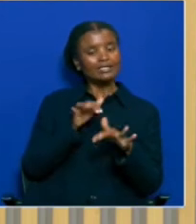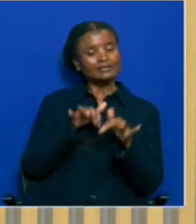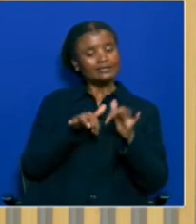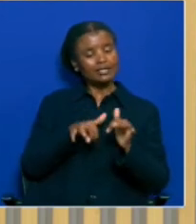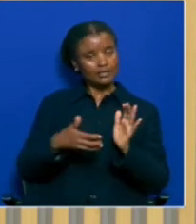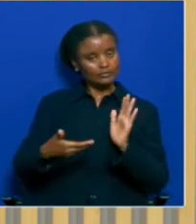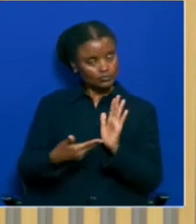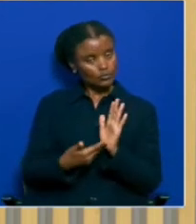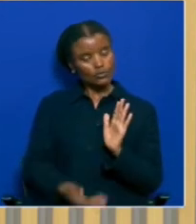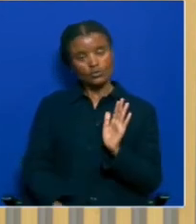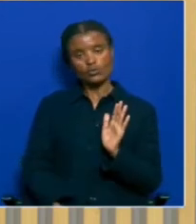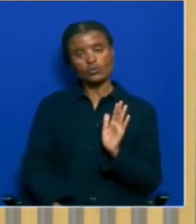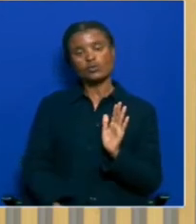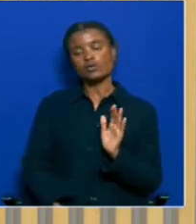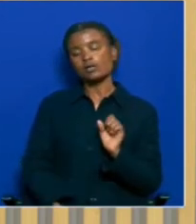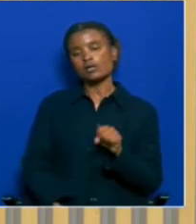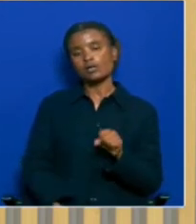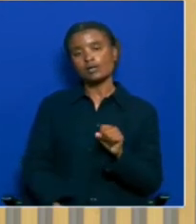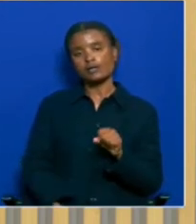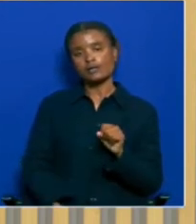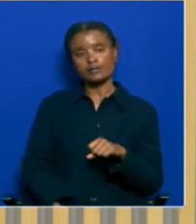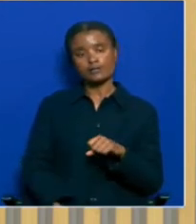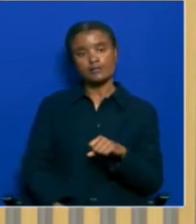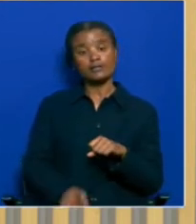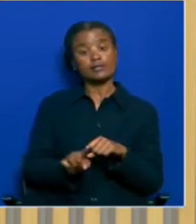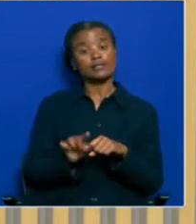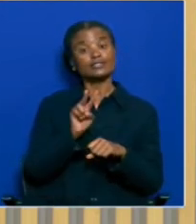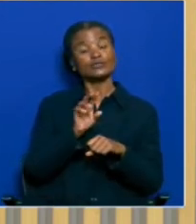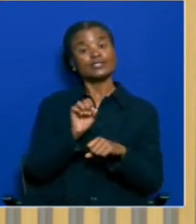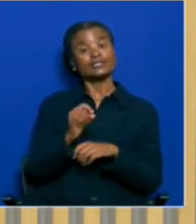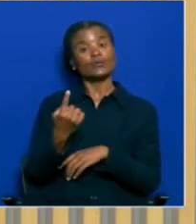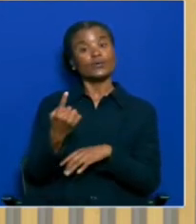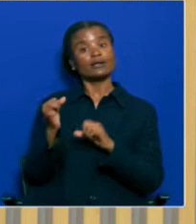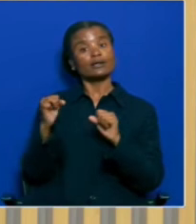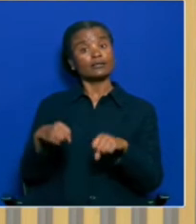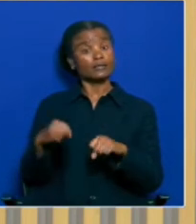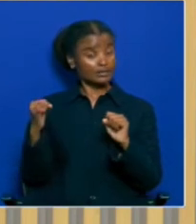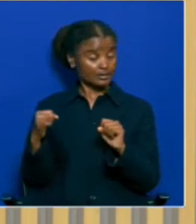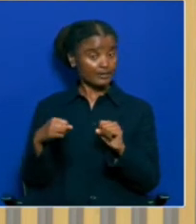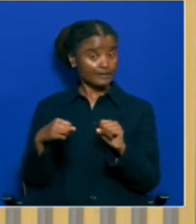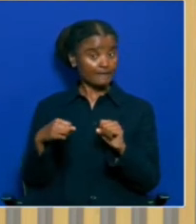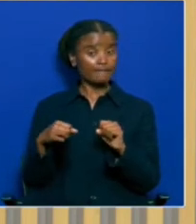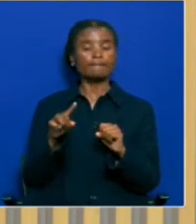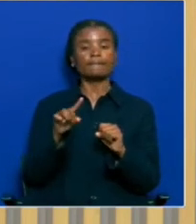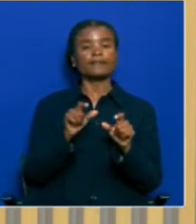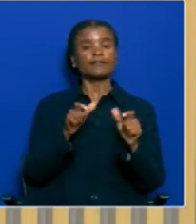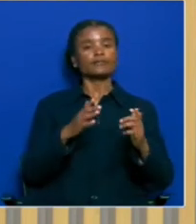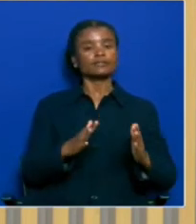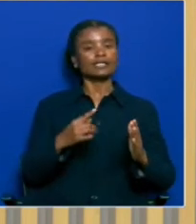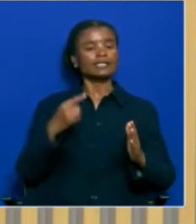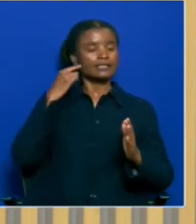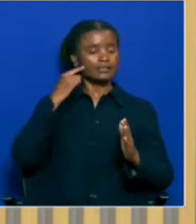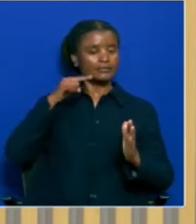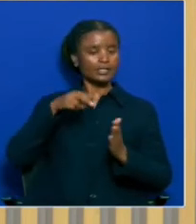And just so So you the find your correct- bearings, that's a 2001 agreement. May I read it, Commissioner? I think you were too fast,